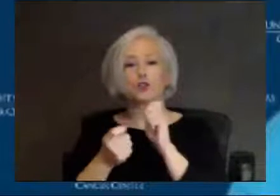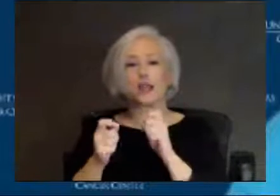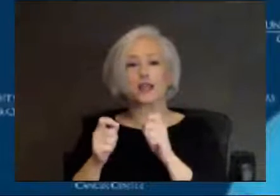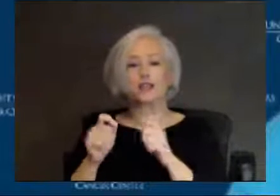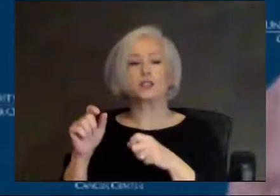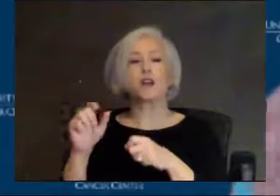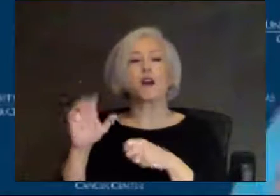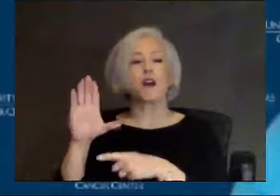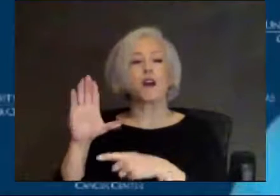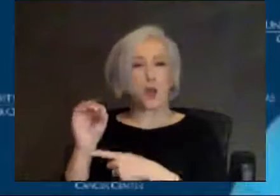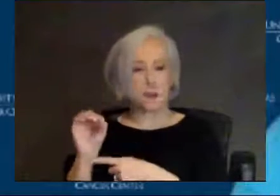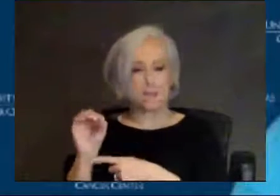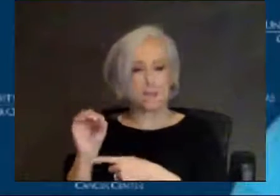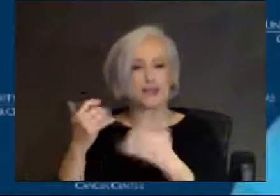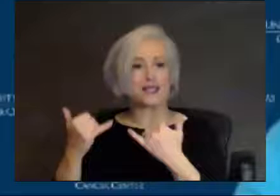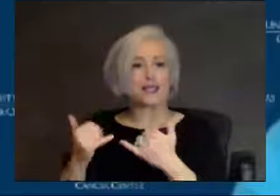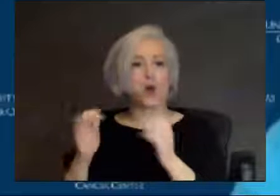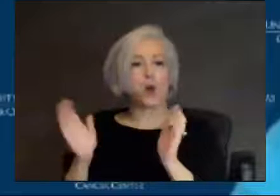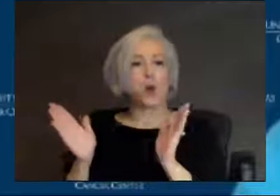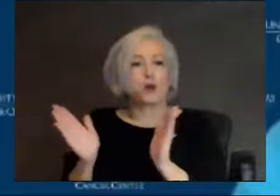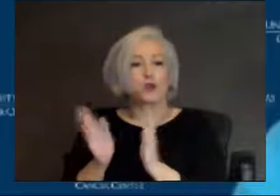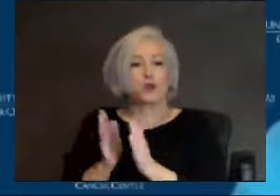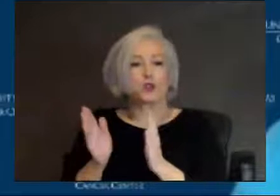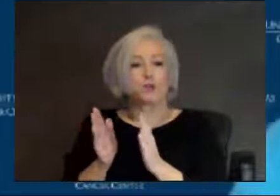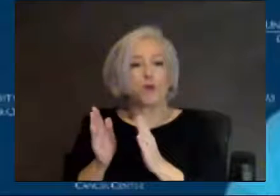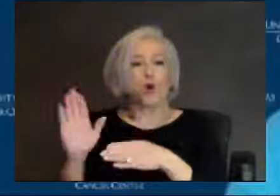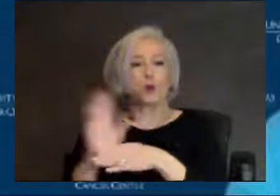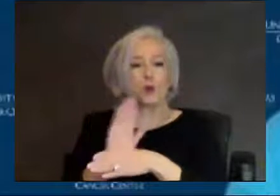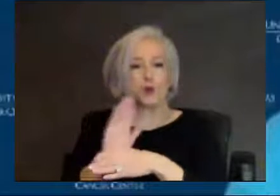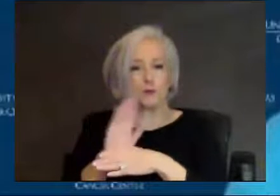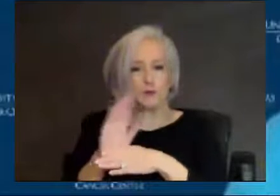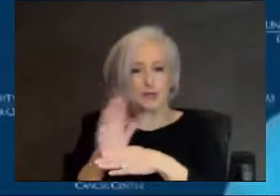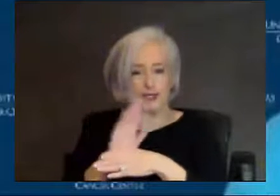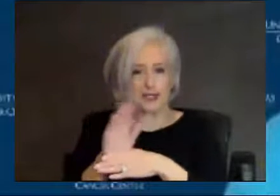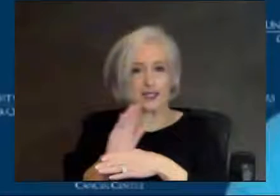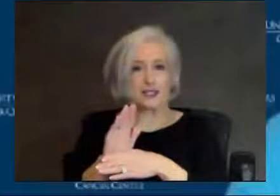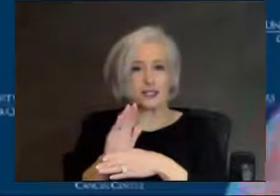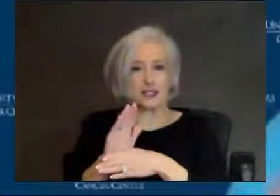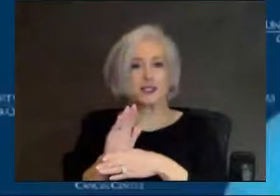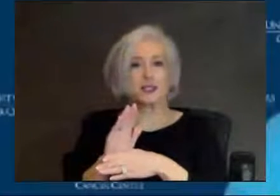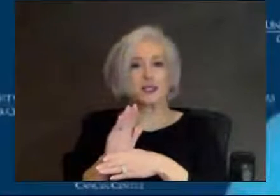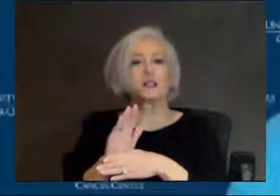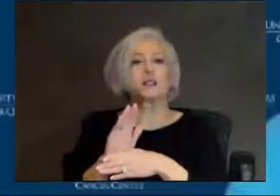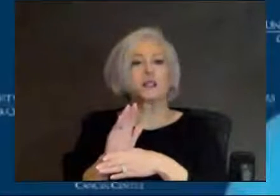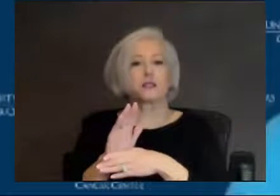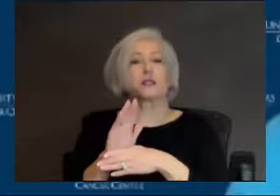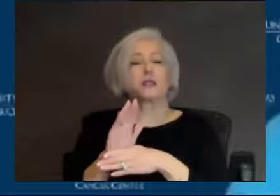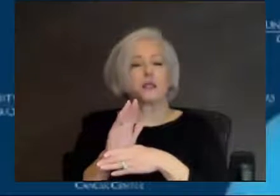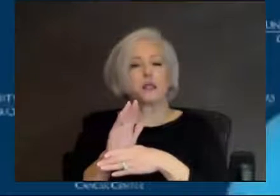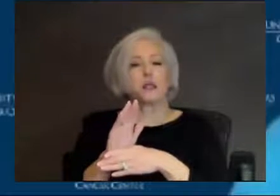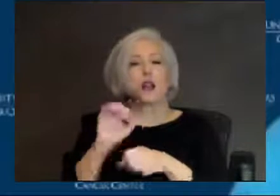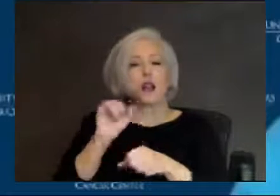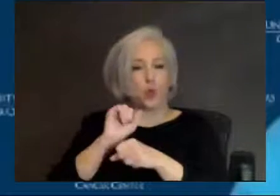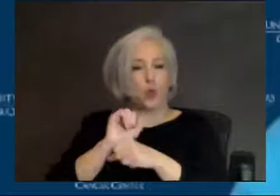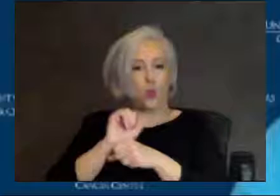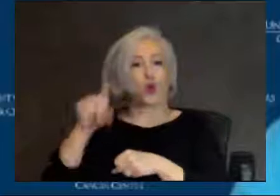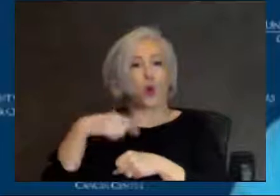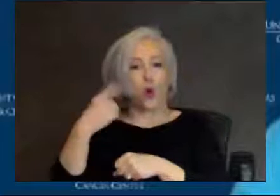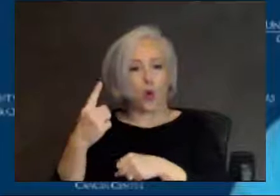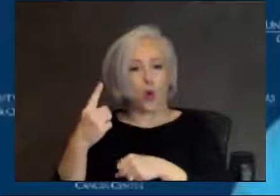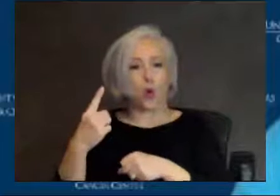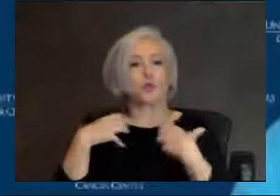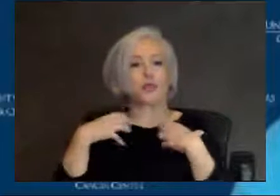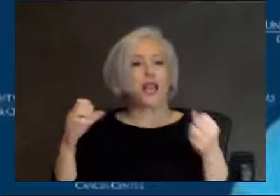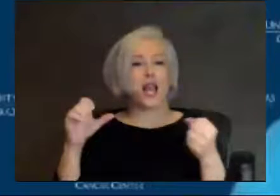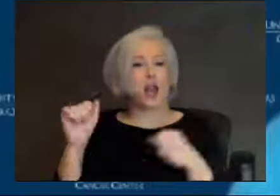a smaller targeted firm, the Chartis Group, and we work only with healthcare. No